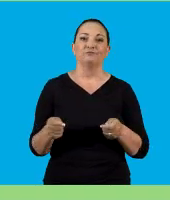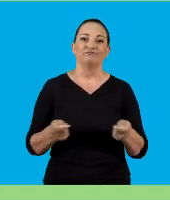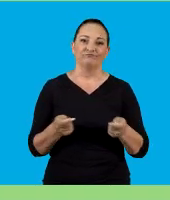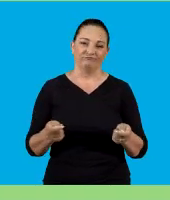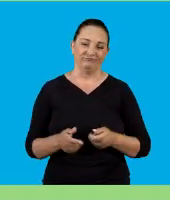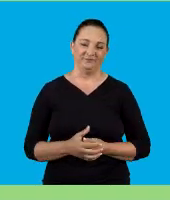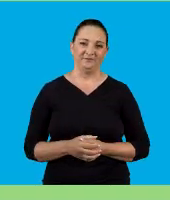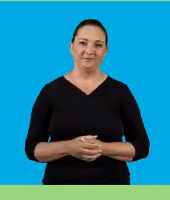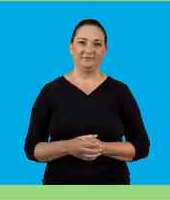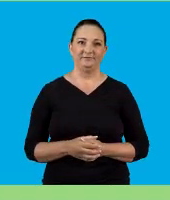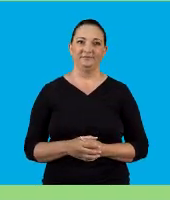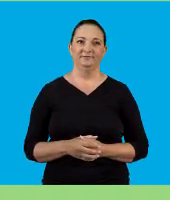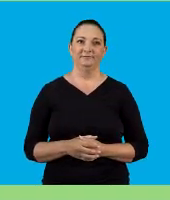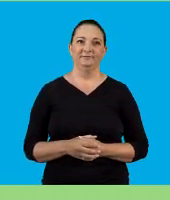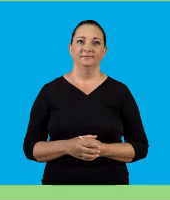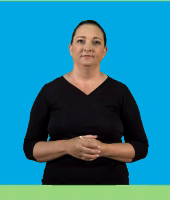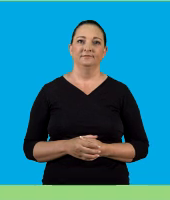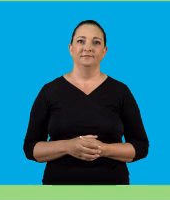body activities.